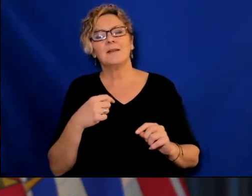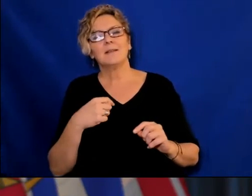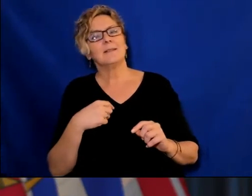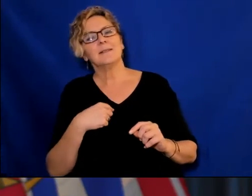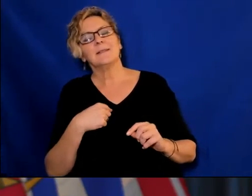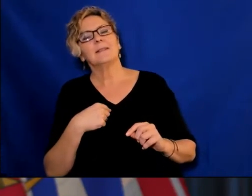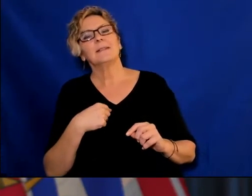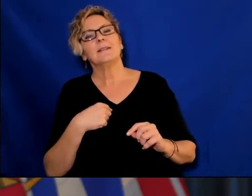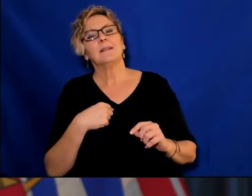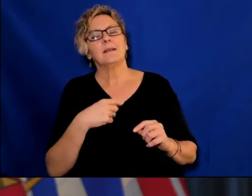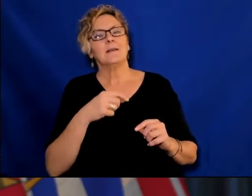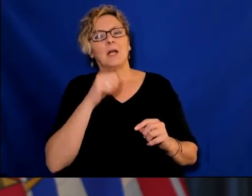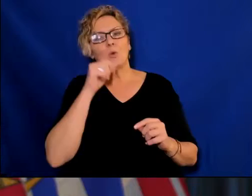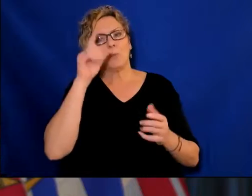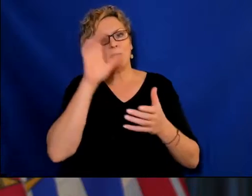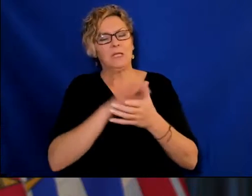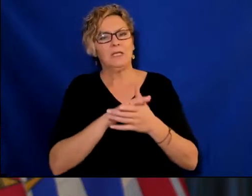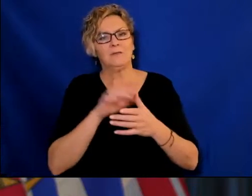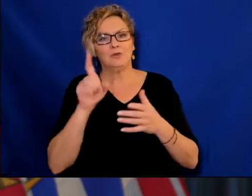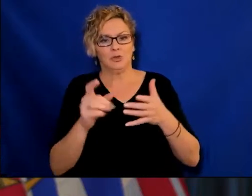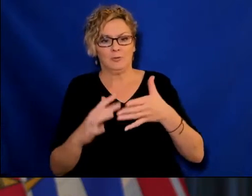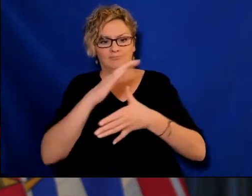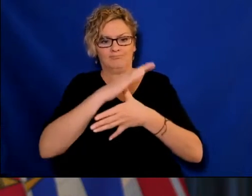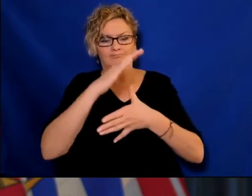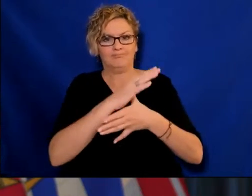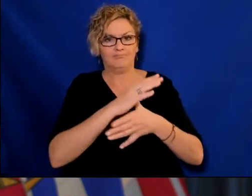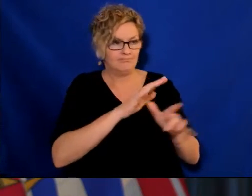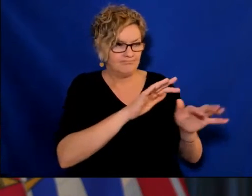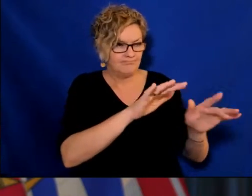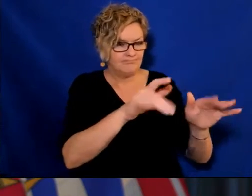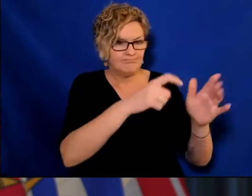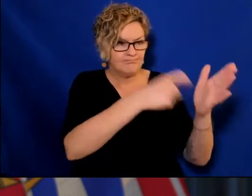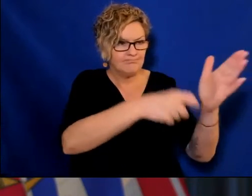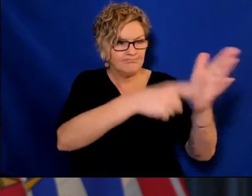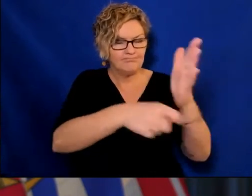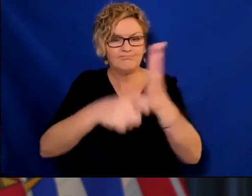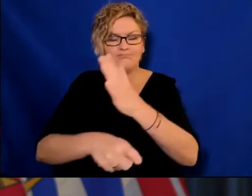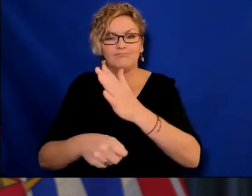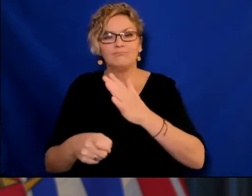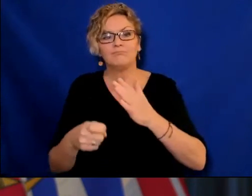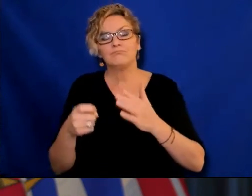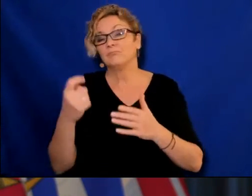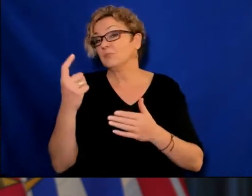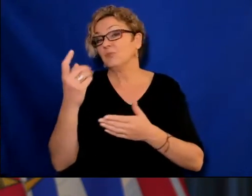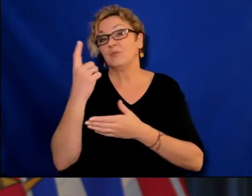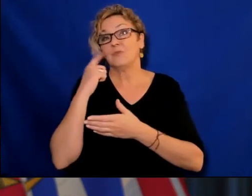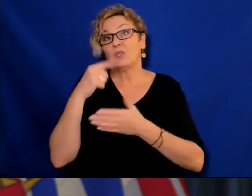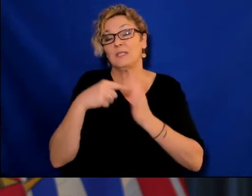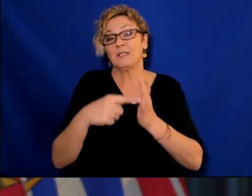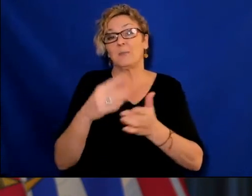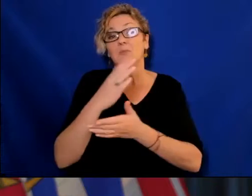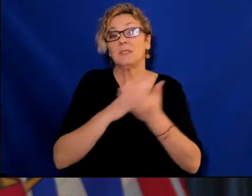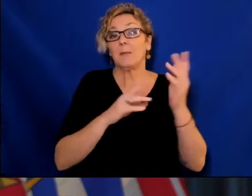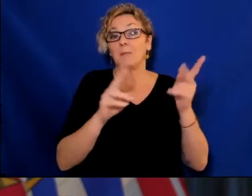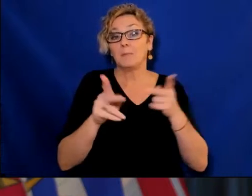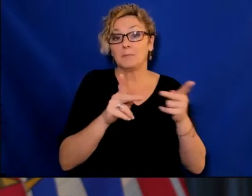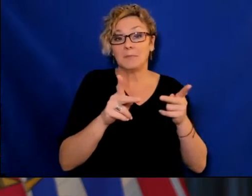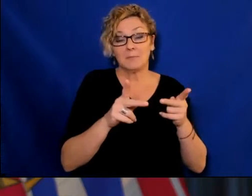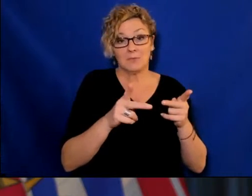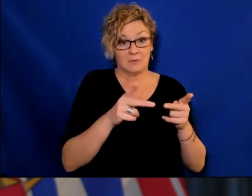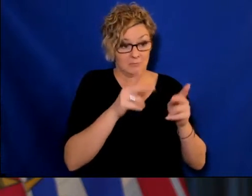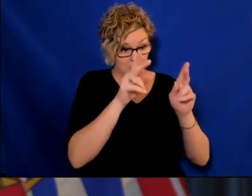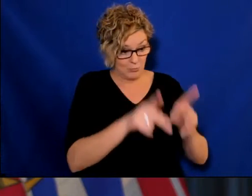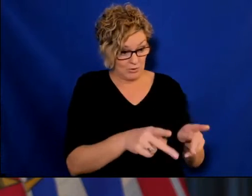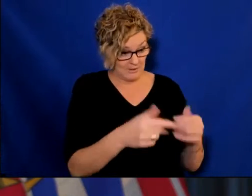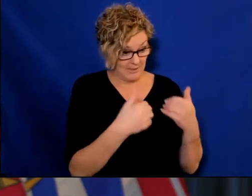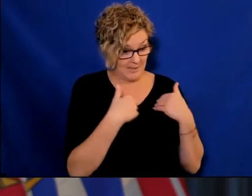not able to put on or take off a mask. We know that racialized communities and people who are homeless, people who are